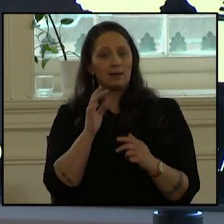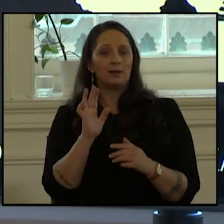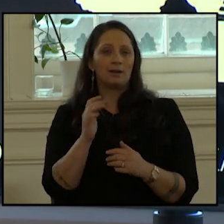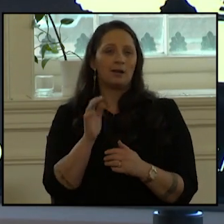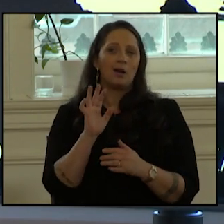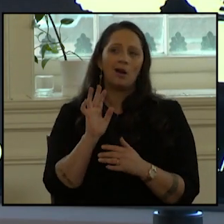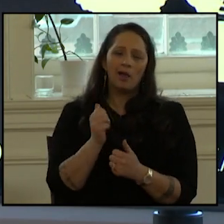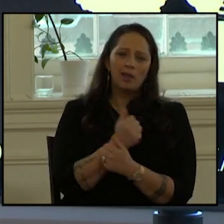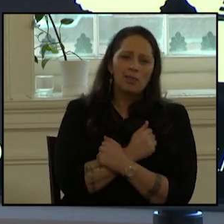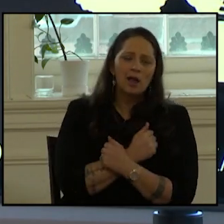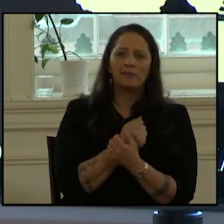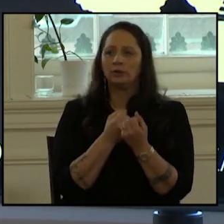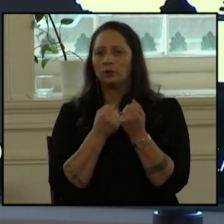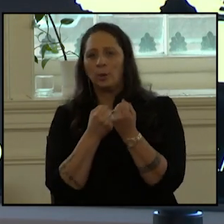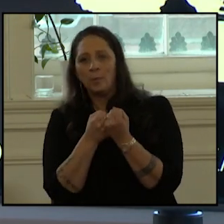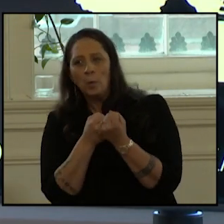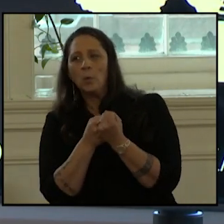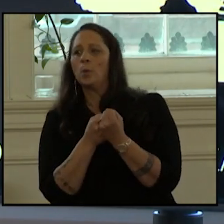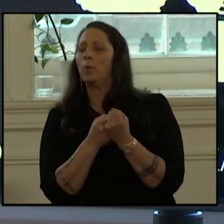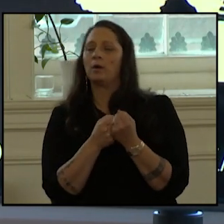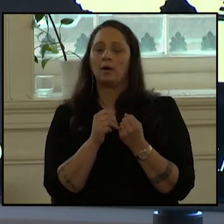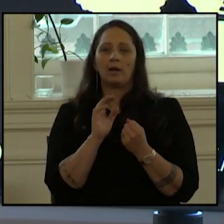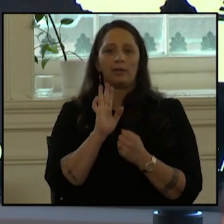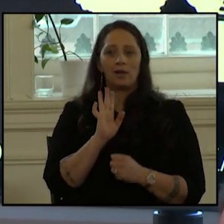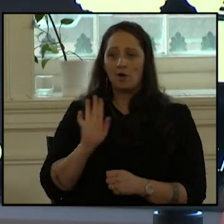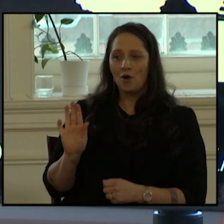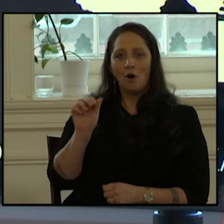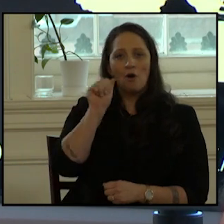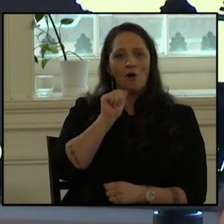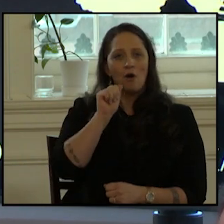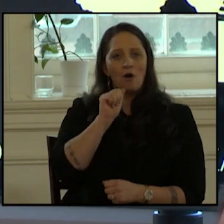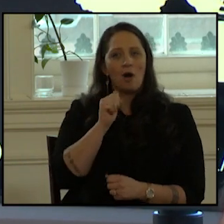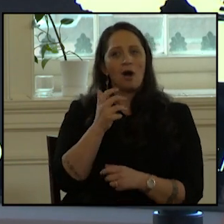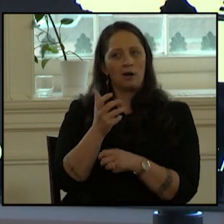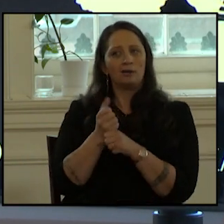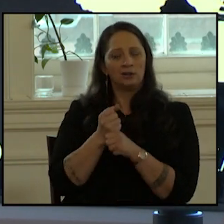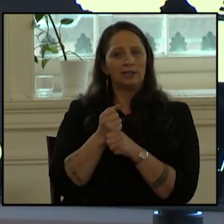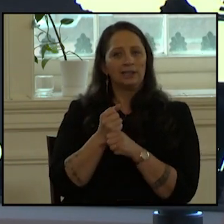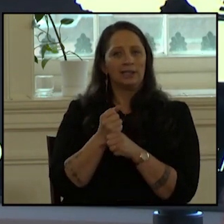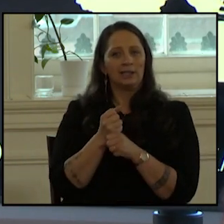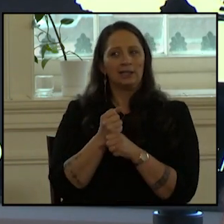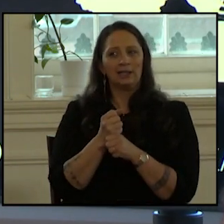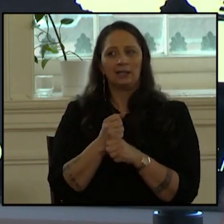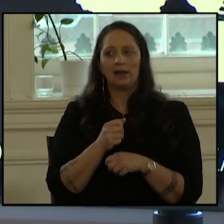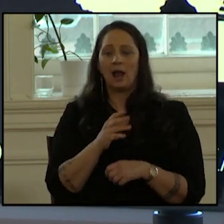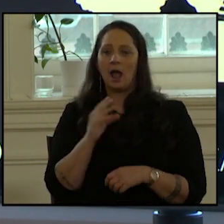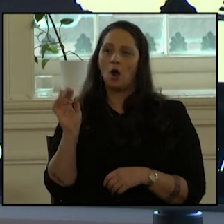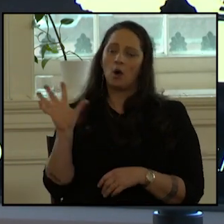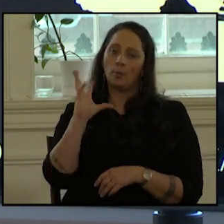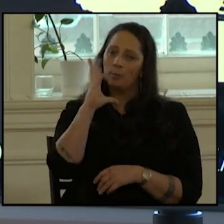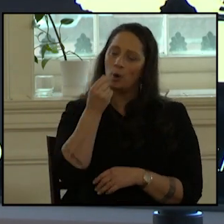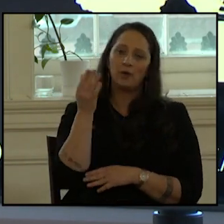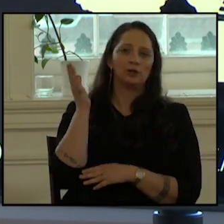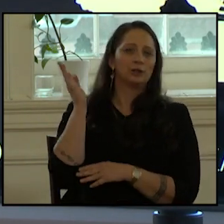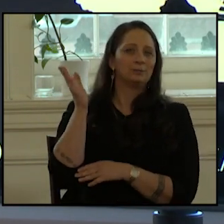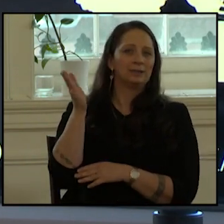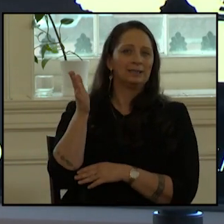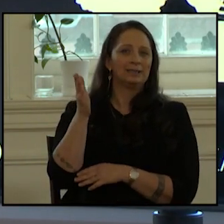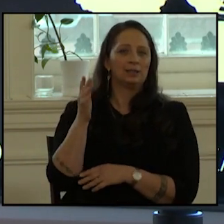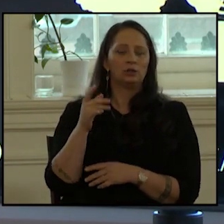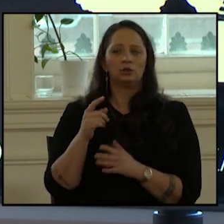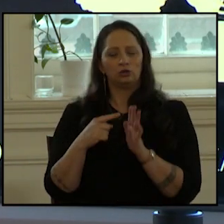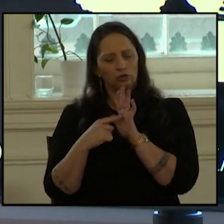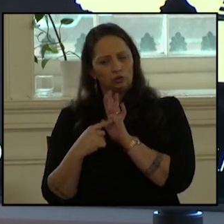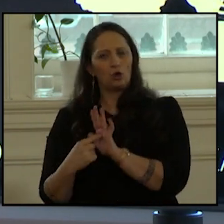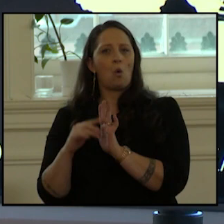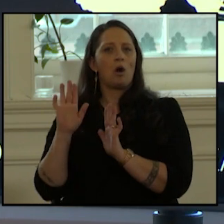was able to see the support that your aunt, great aunt, received, and your eloquent speech that you gave illustrating